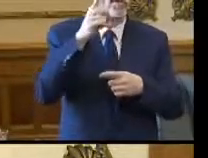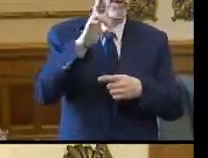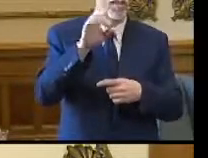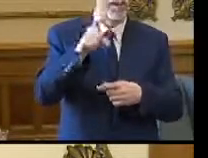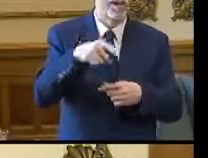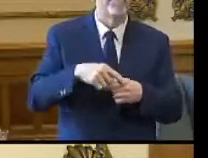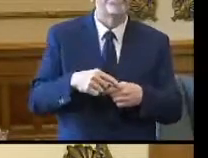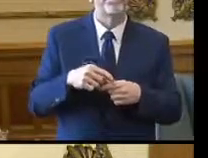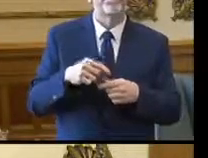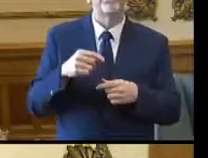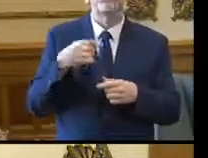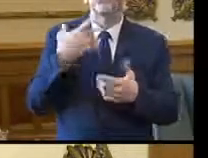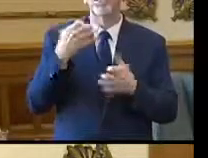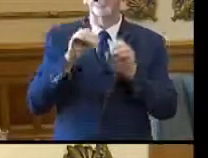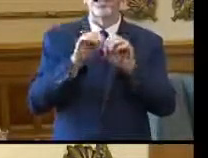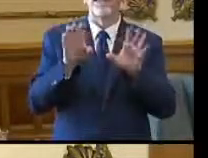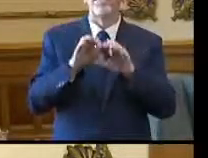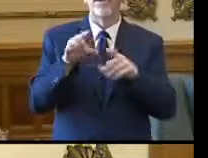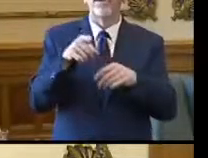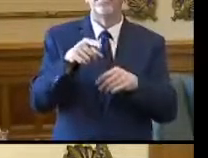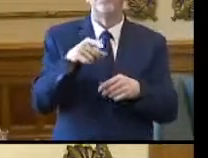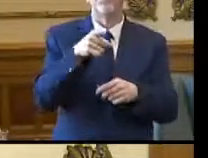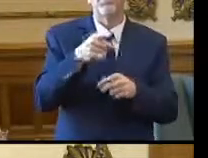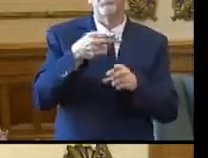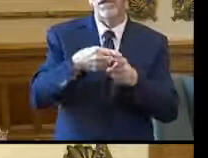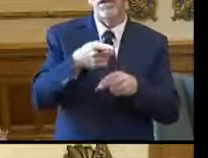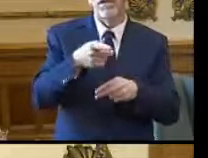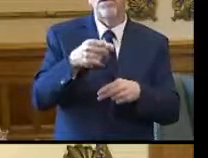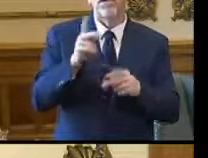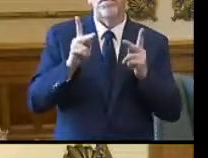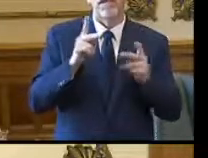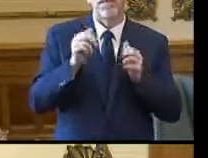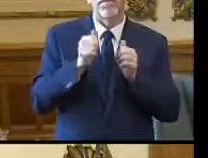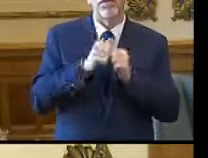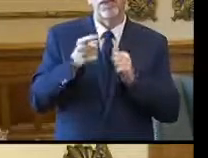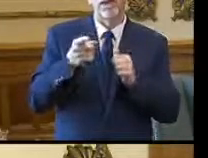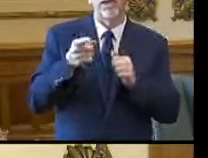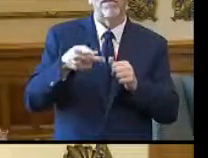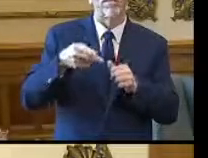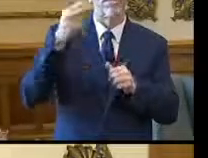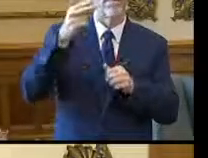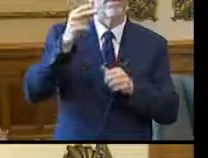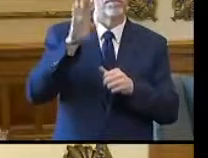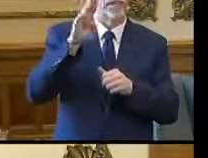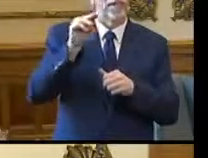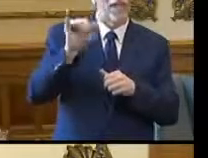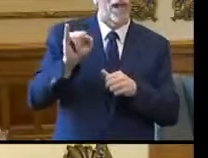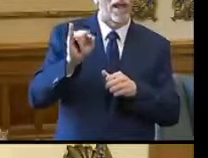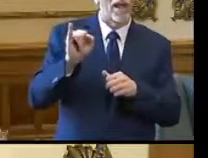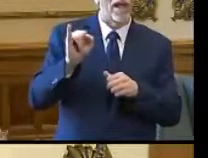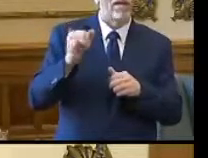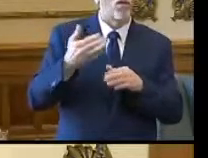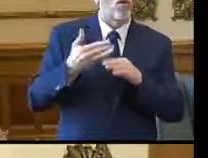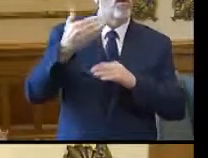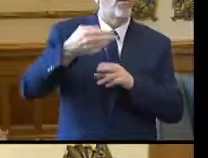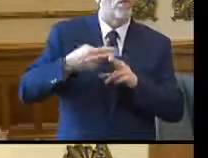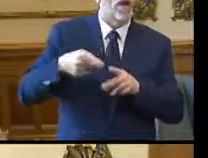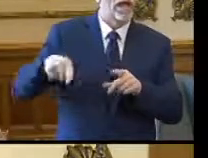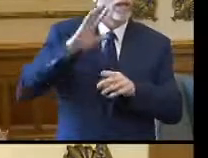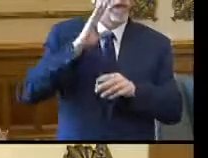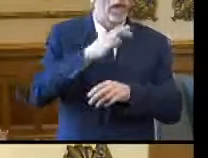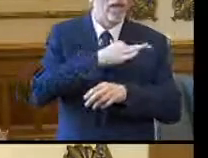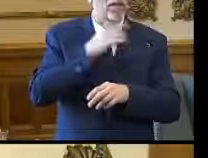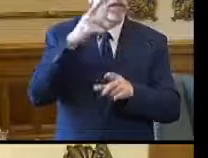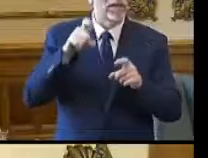Dr. Box, I wanted to clarify. You mentioned that now people with elevated BMIs would be eligible for testing. Isn't that